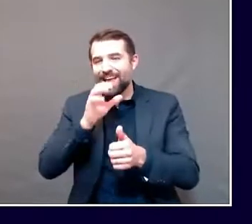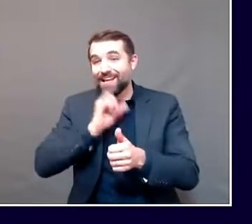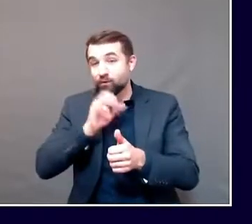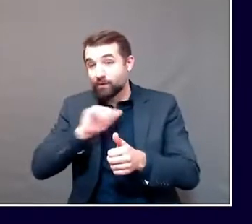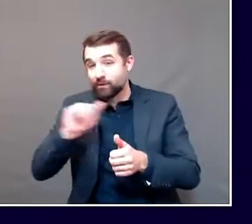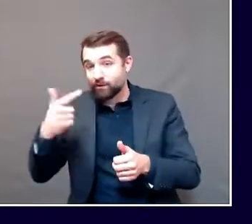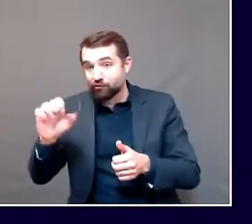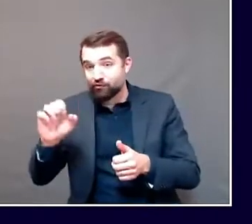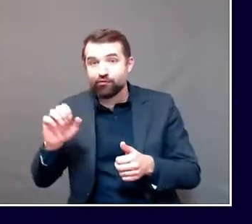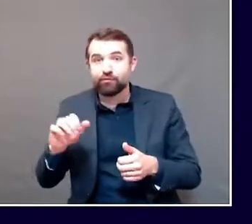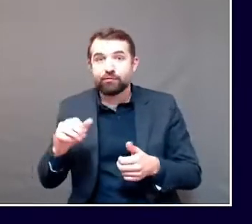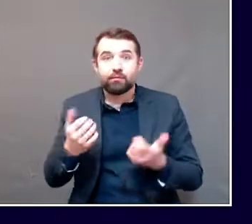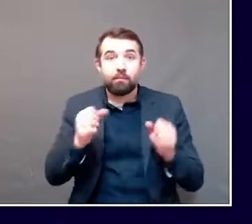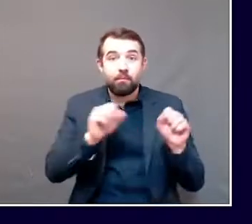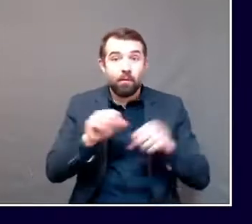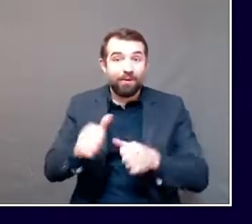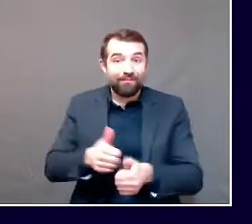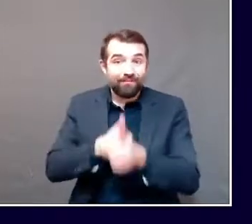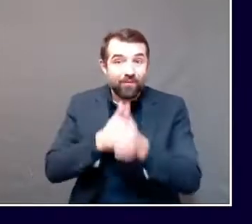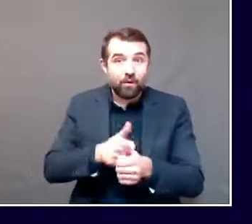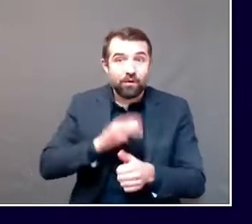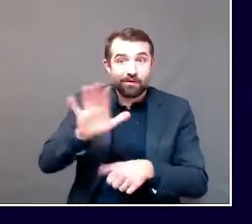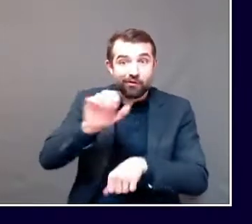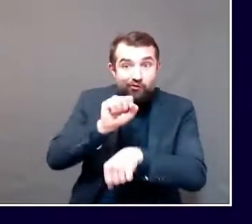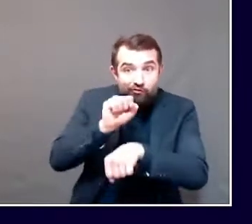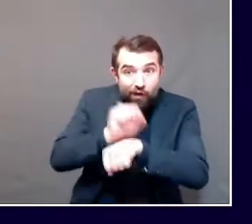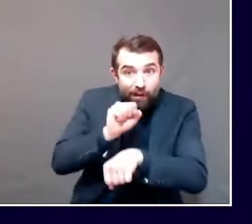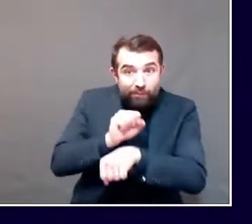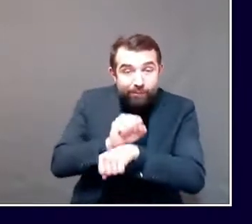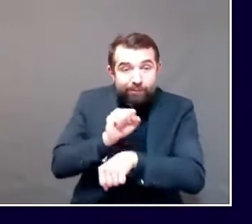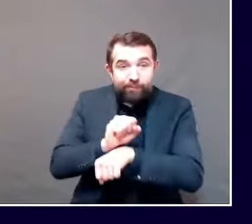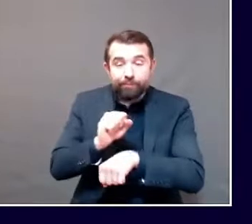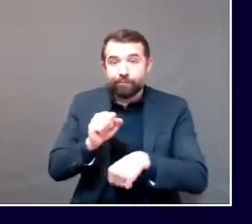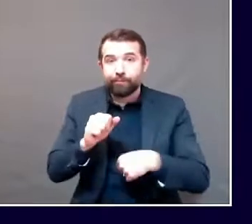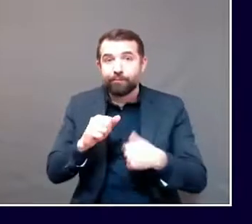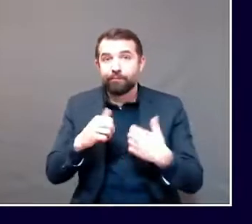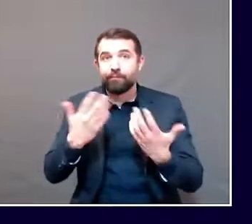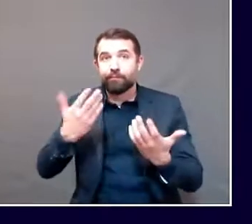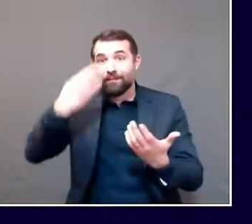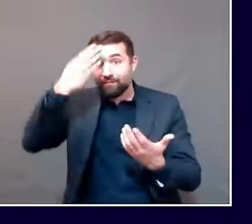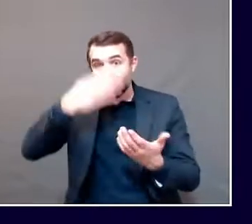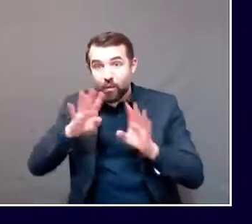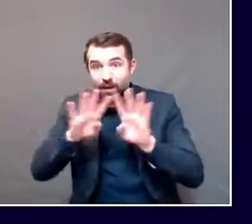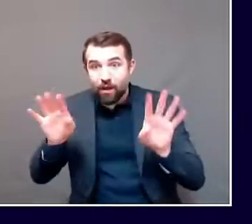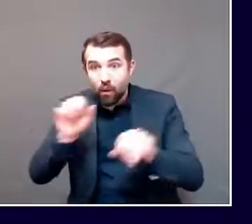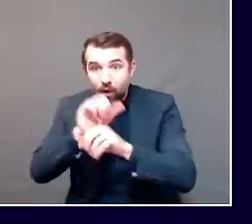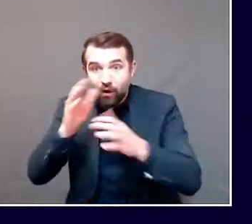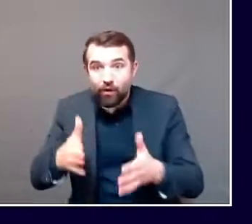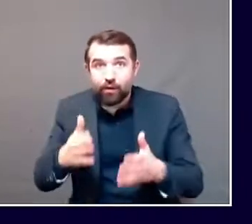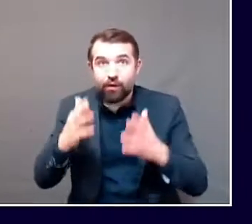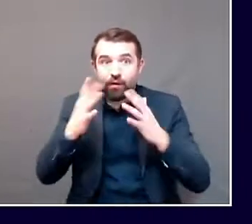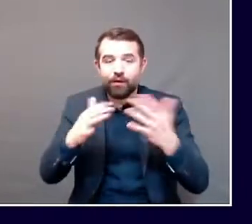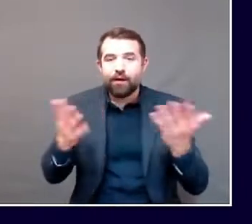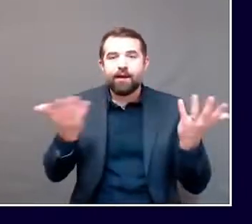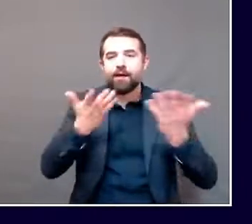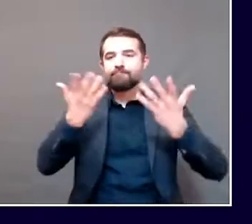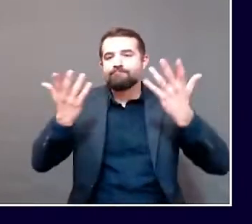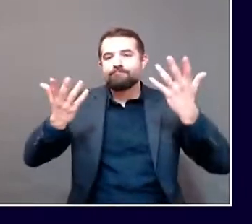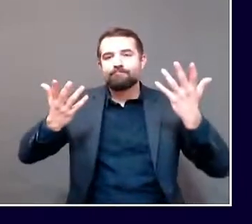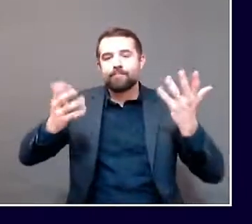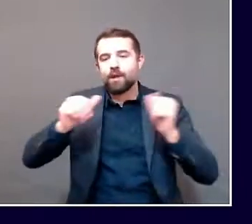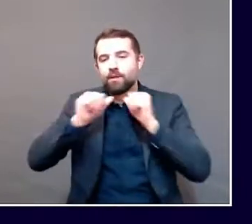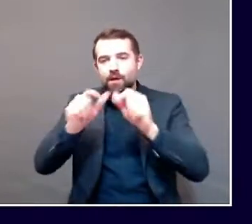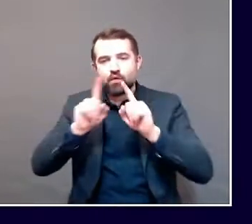again, no final decisions have been made. Reason there is that, as I've noted, if 1B